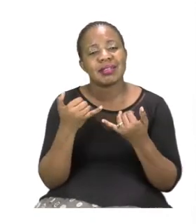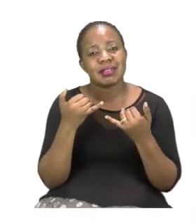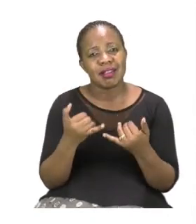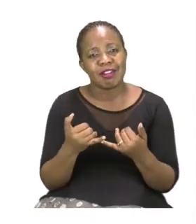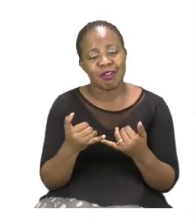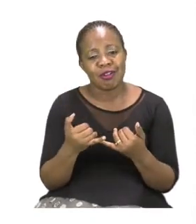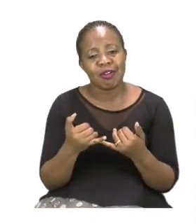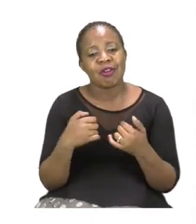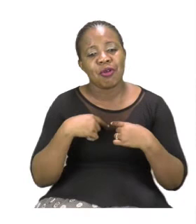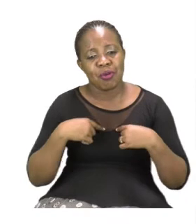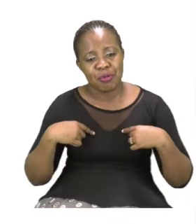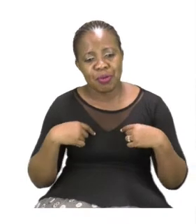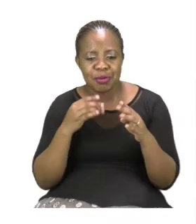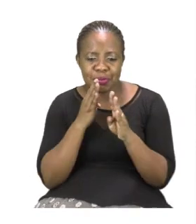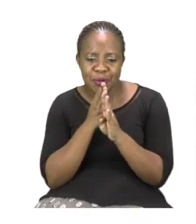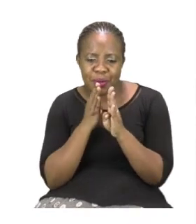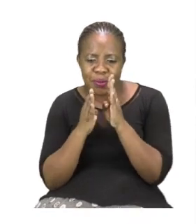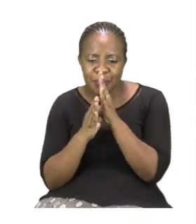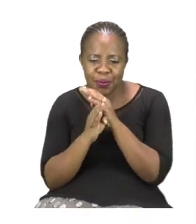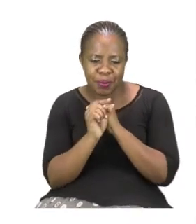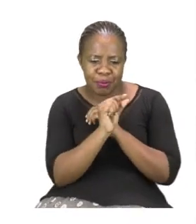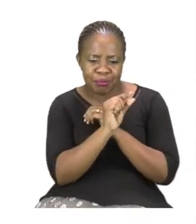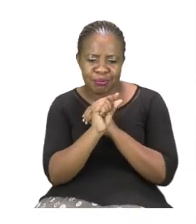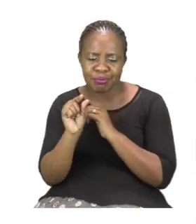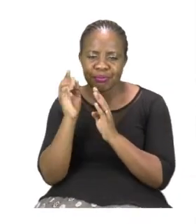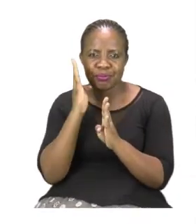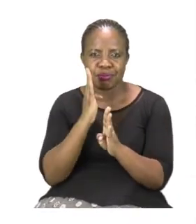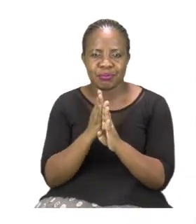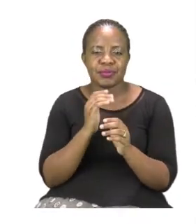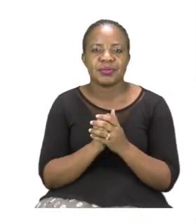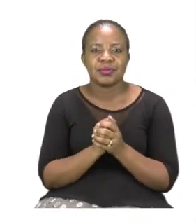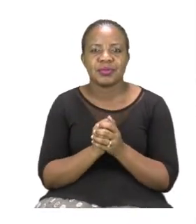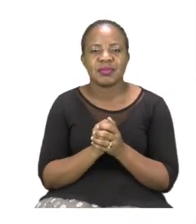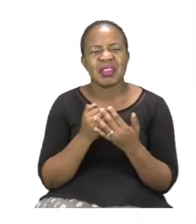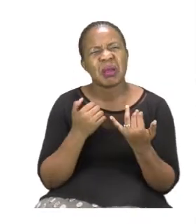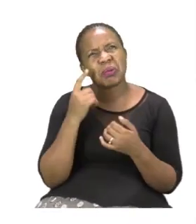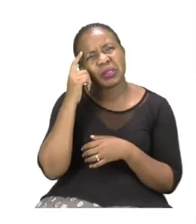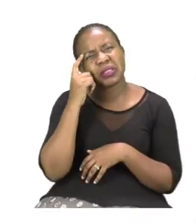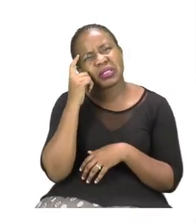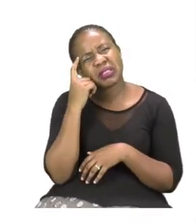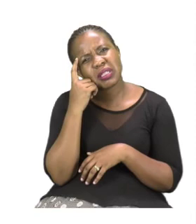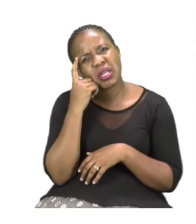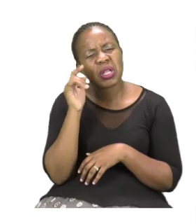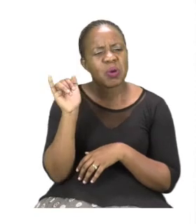words clearly. Now, before I show you what I have on my board, let's try and think about the words